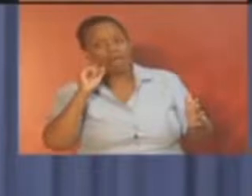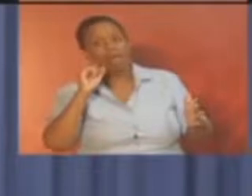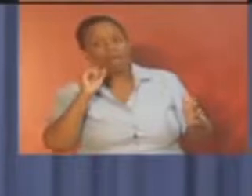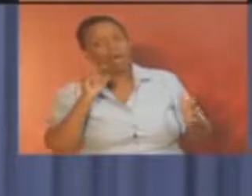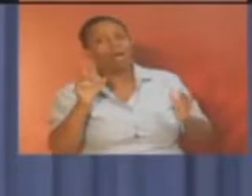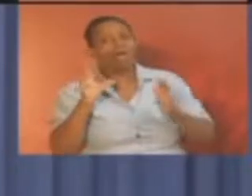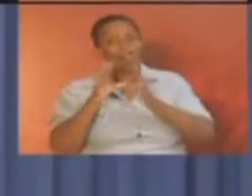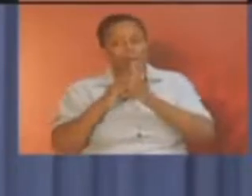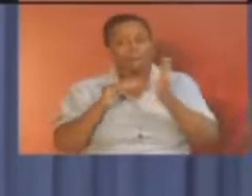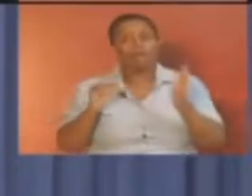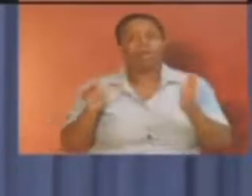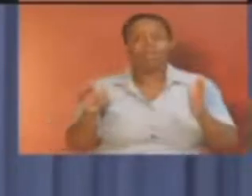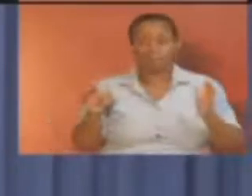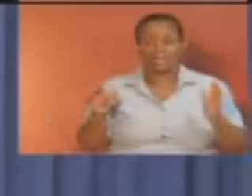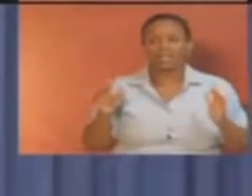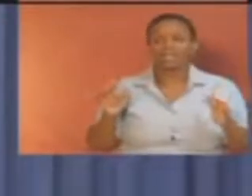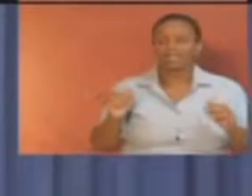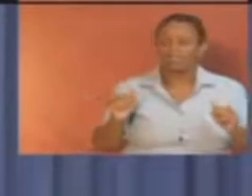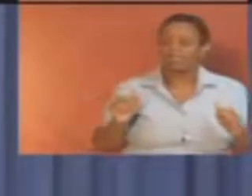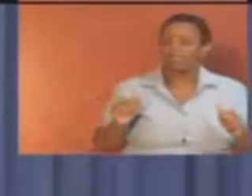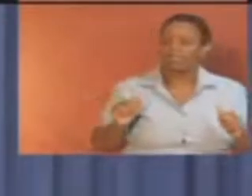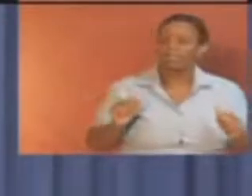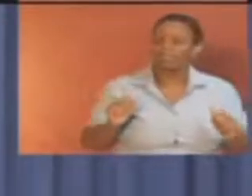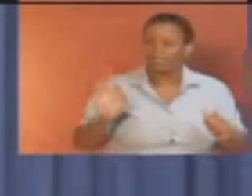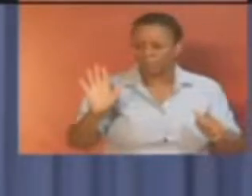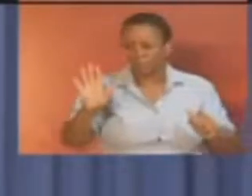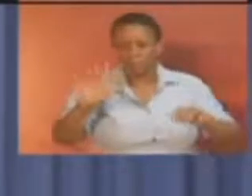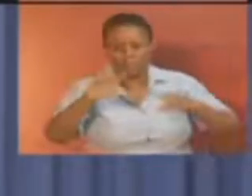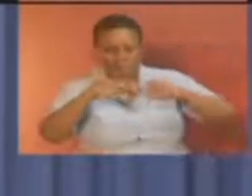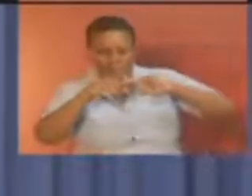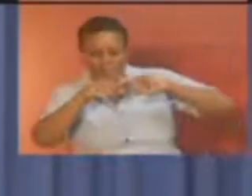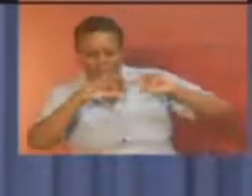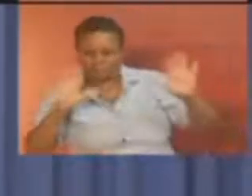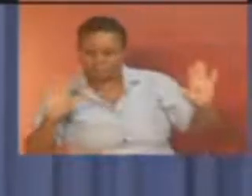to choose the person in your family who you think you can do without right now.